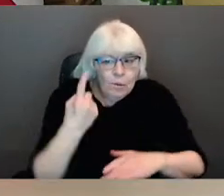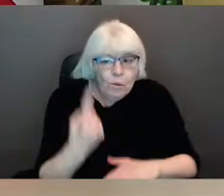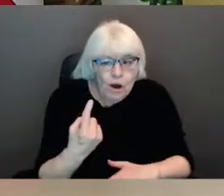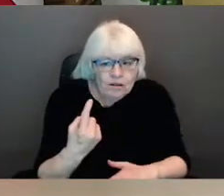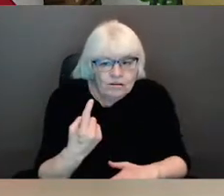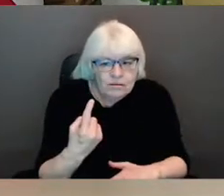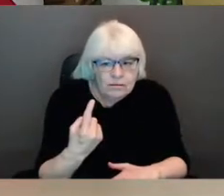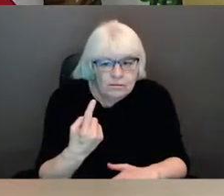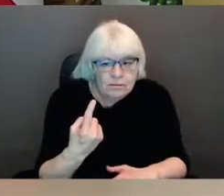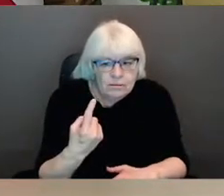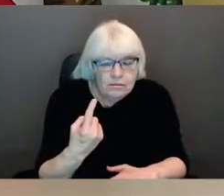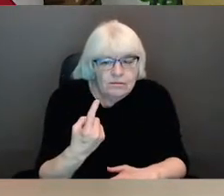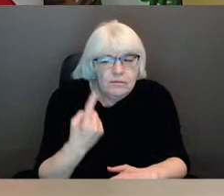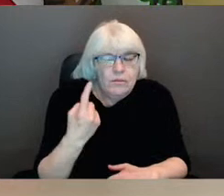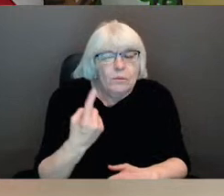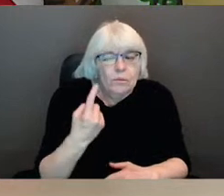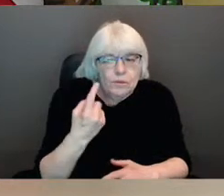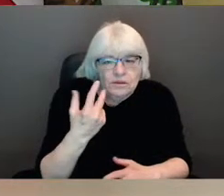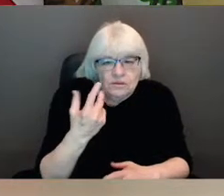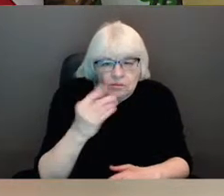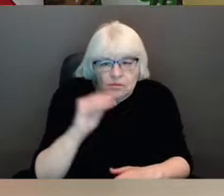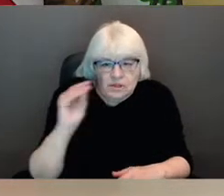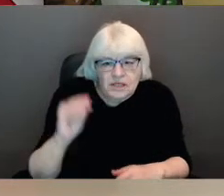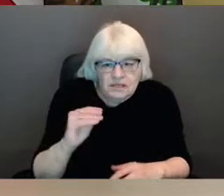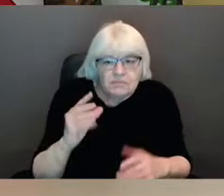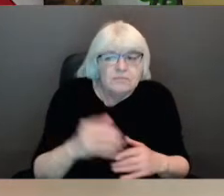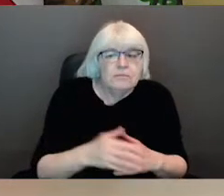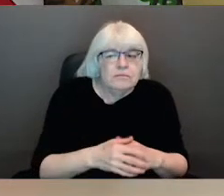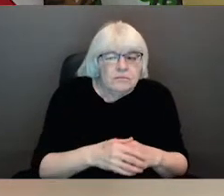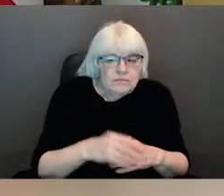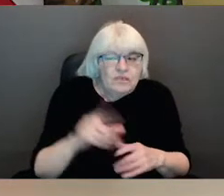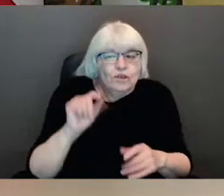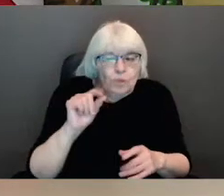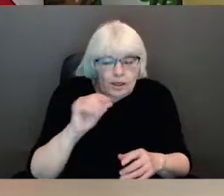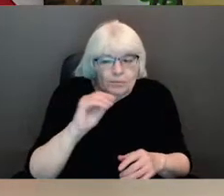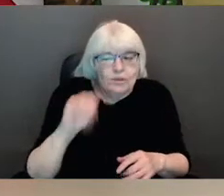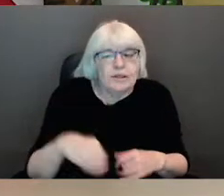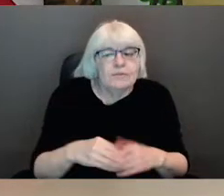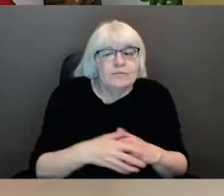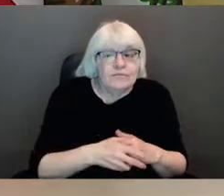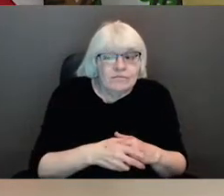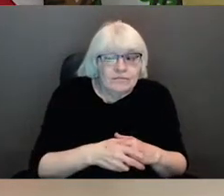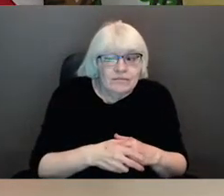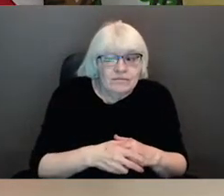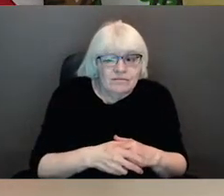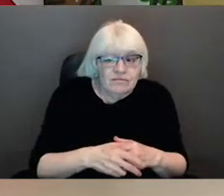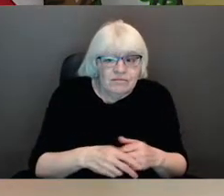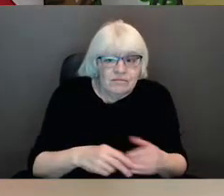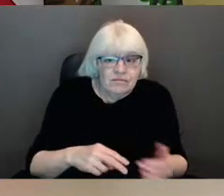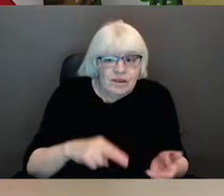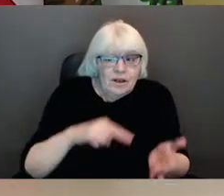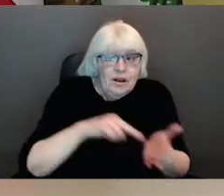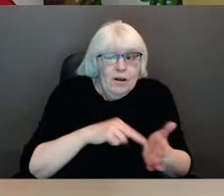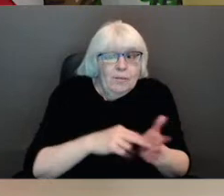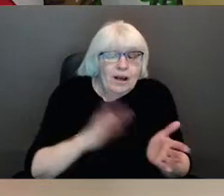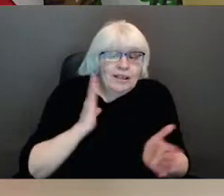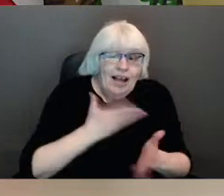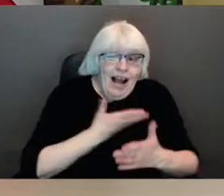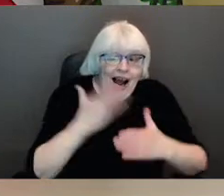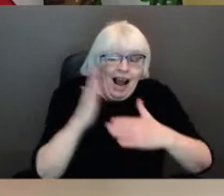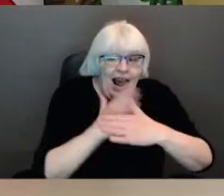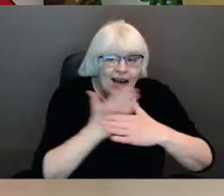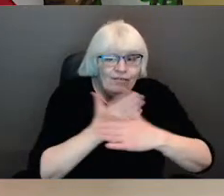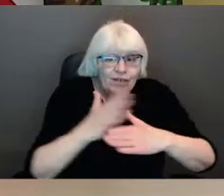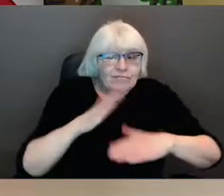among children aged 5 to 11 in PEI is above the Canadian average and is 3rd in Canada, behind Nova Scotia and Newfoundland and